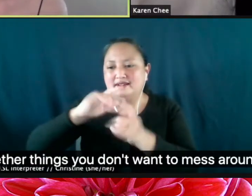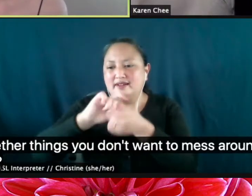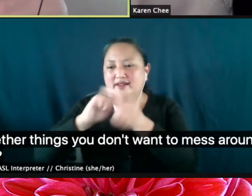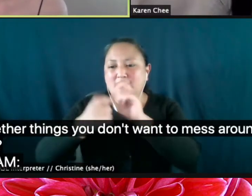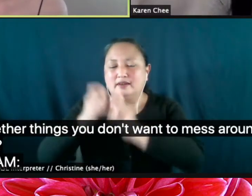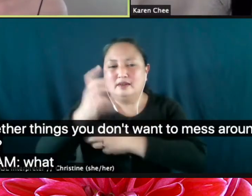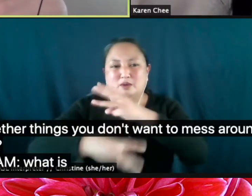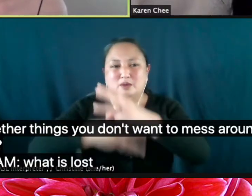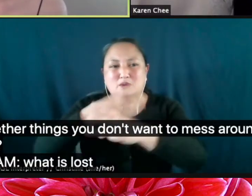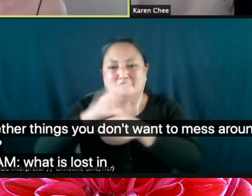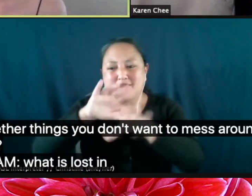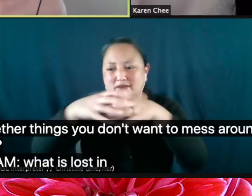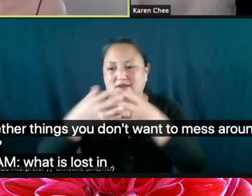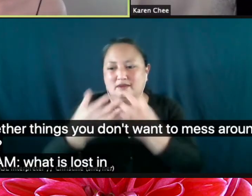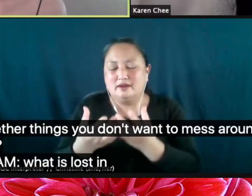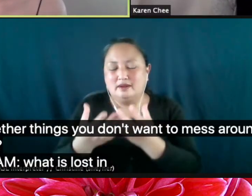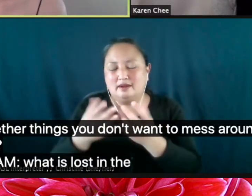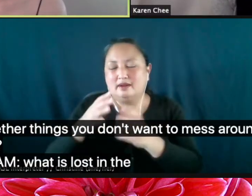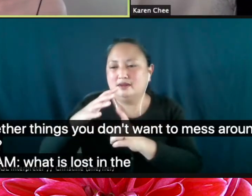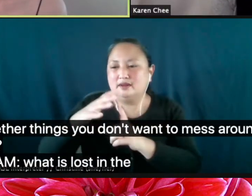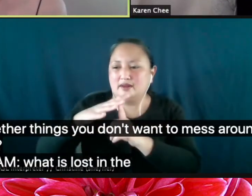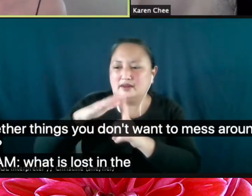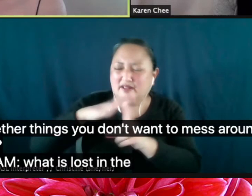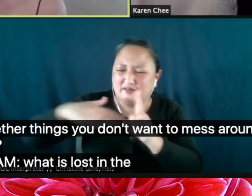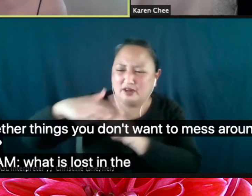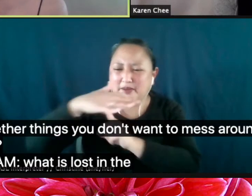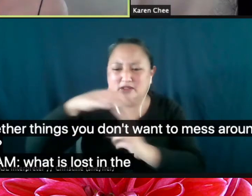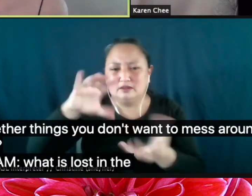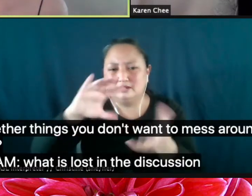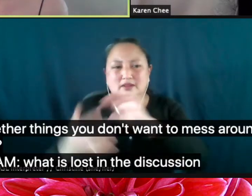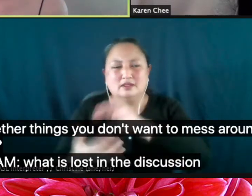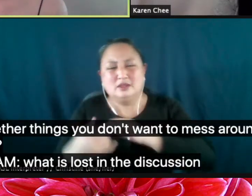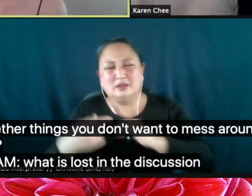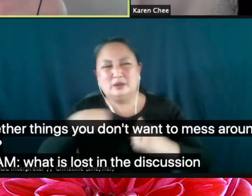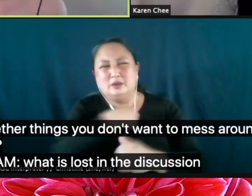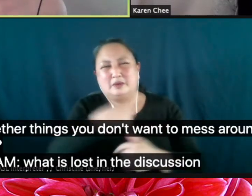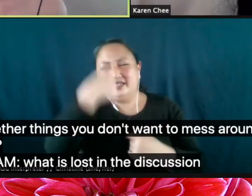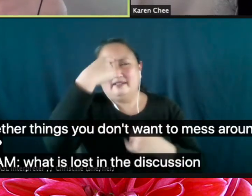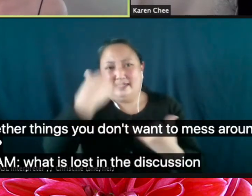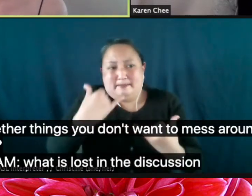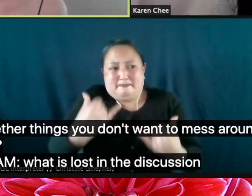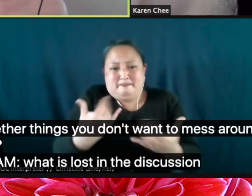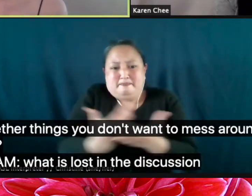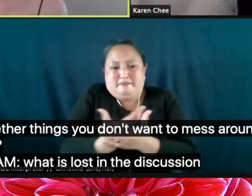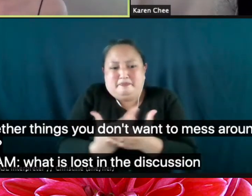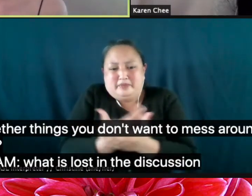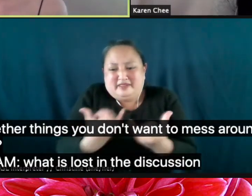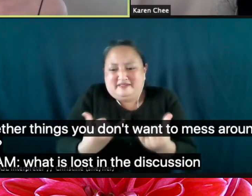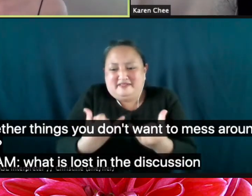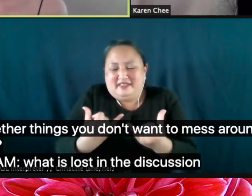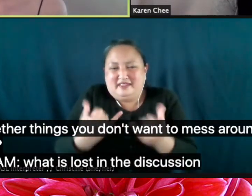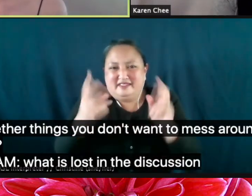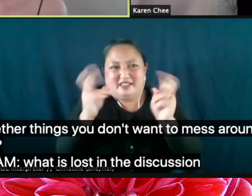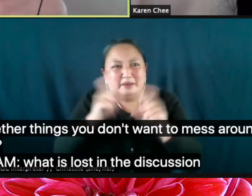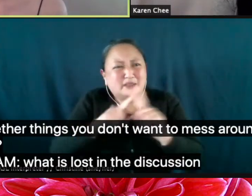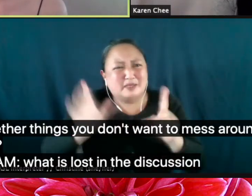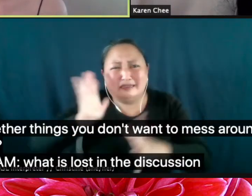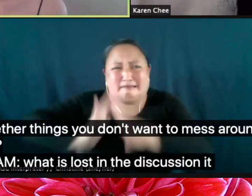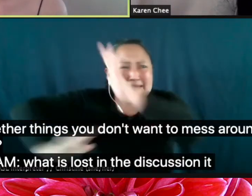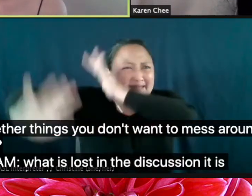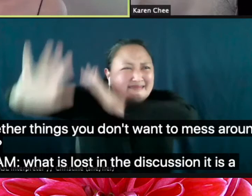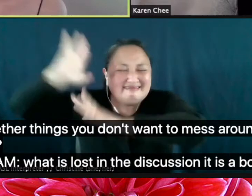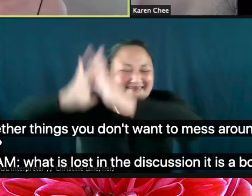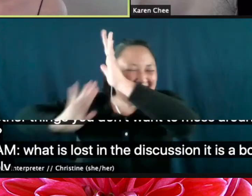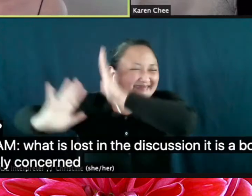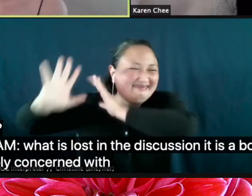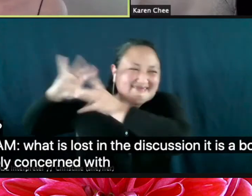environmental devastation, which we think of, as modern day topics, but are like so ancient. I think part of the story